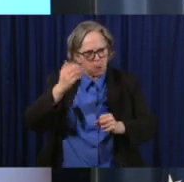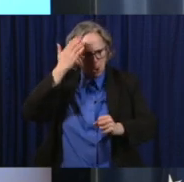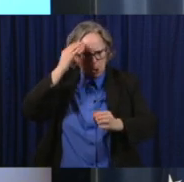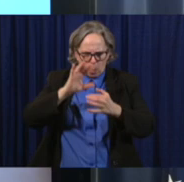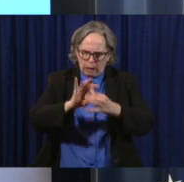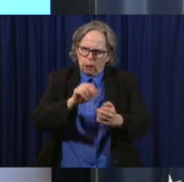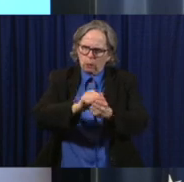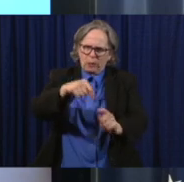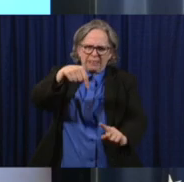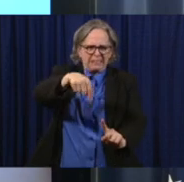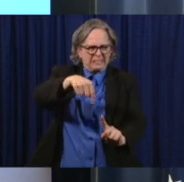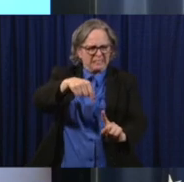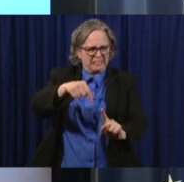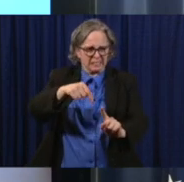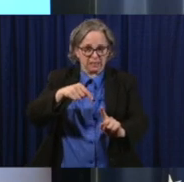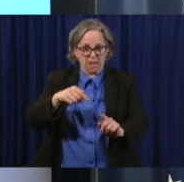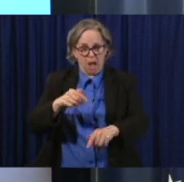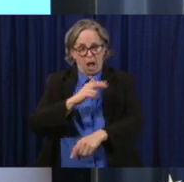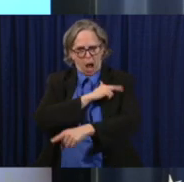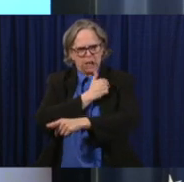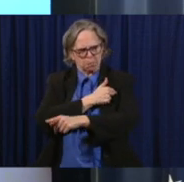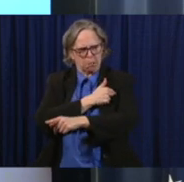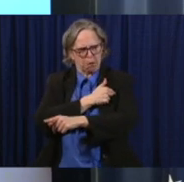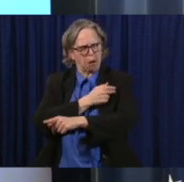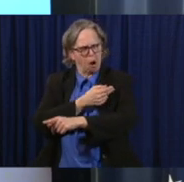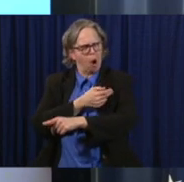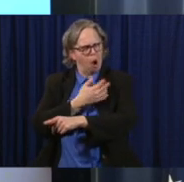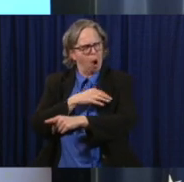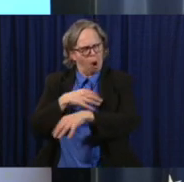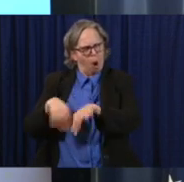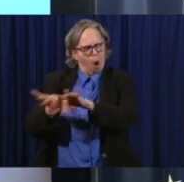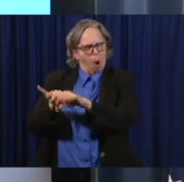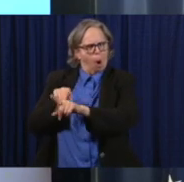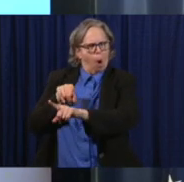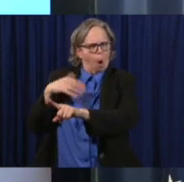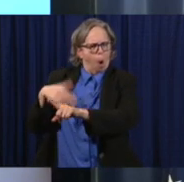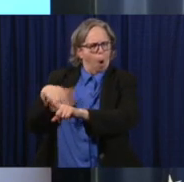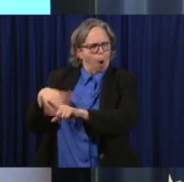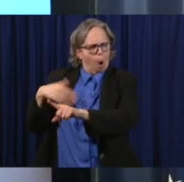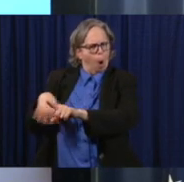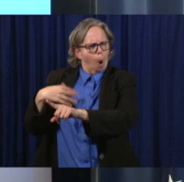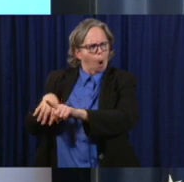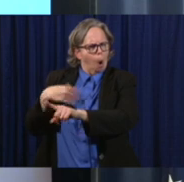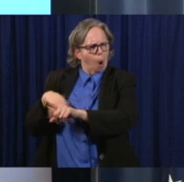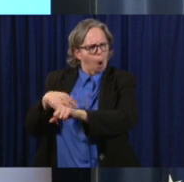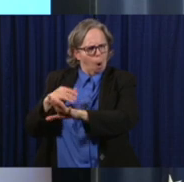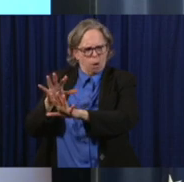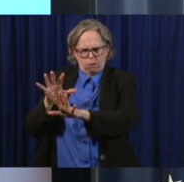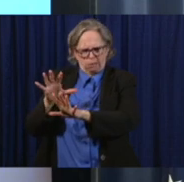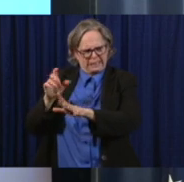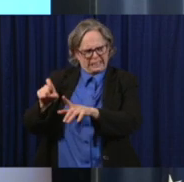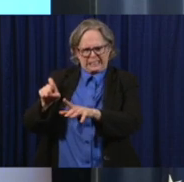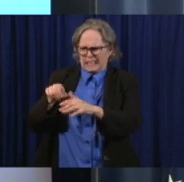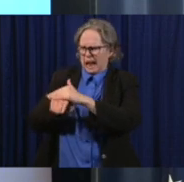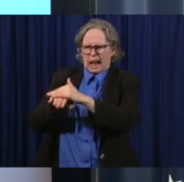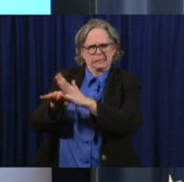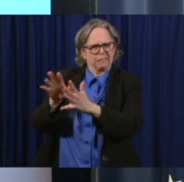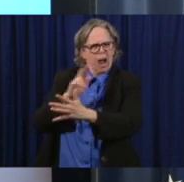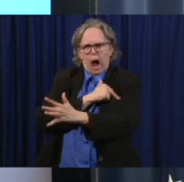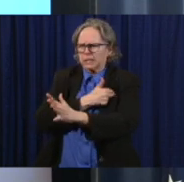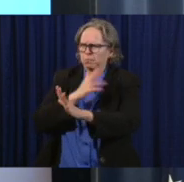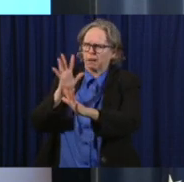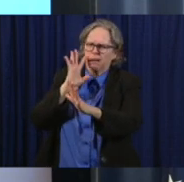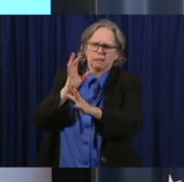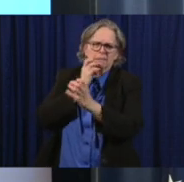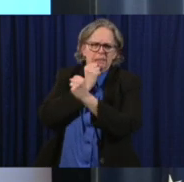issues were very important and continue to be important so that everyone can get the kind of health care that they need, we also knew